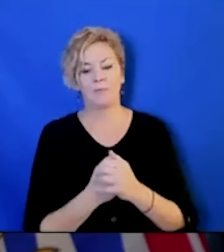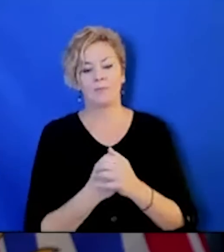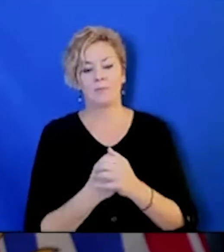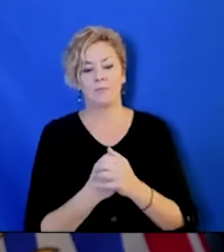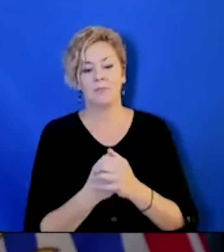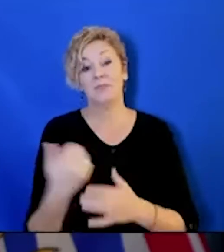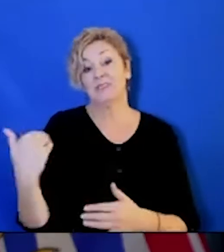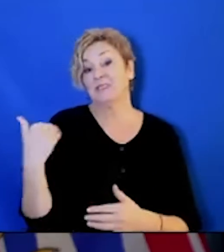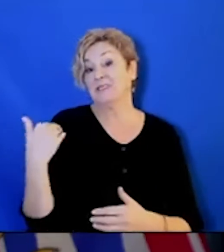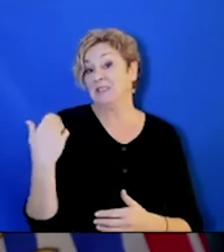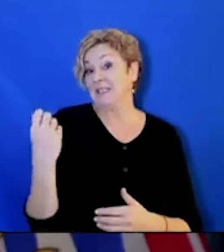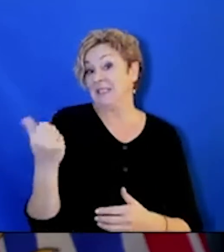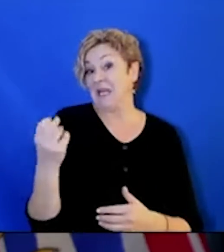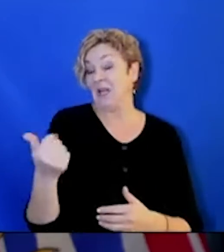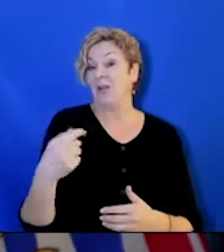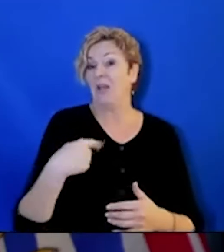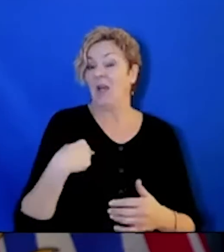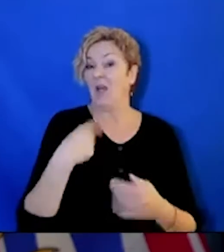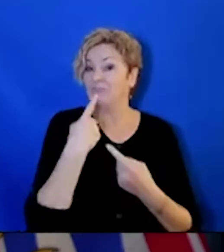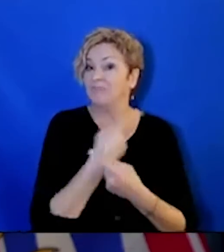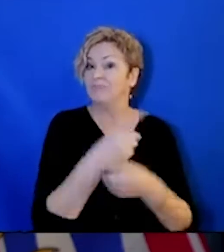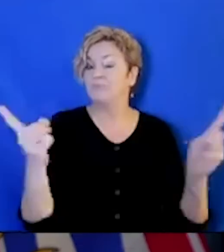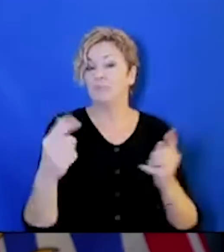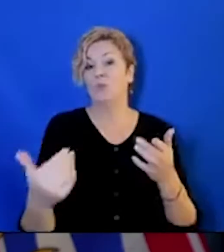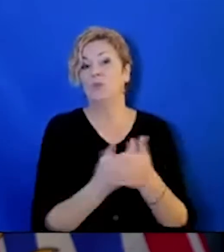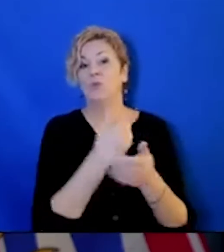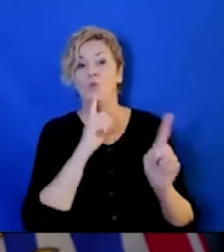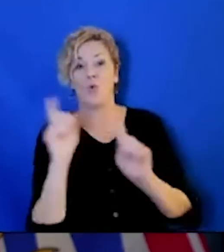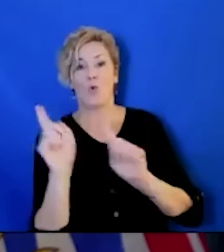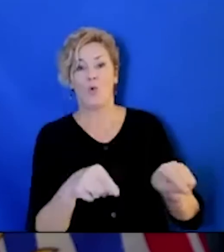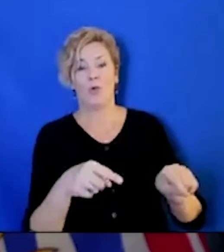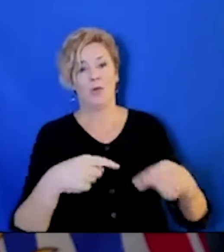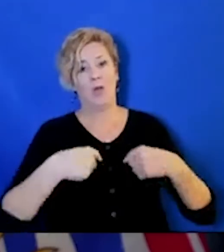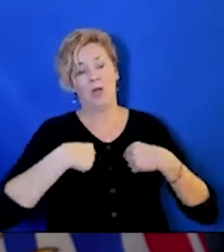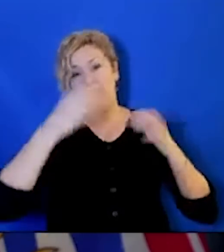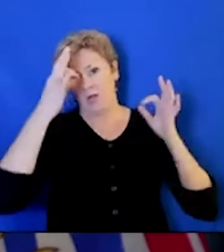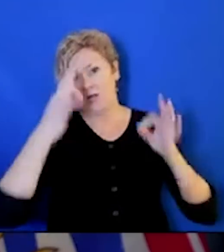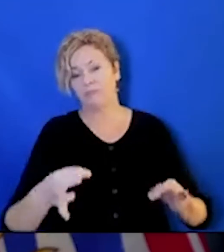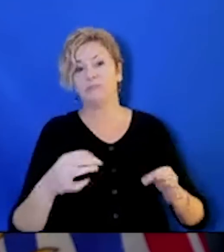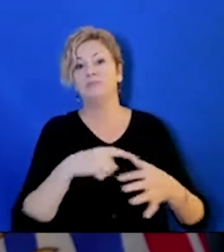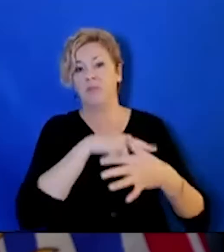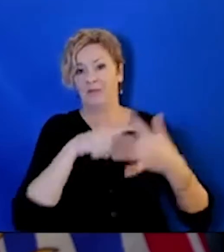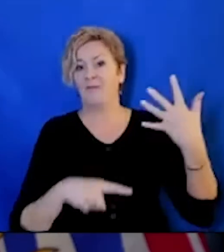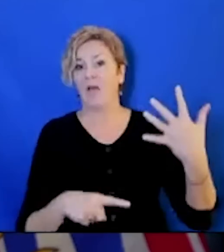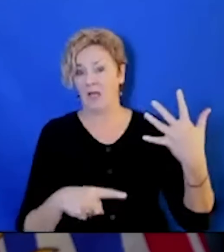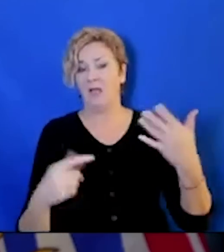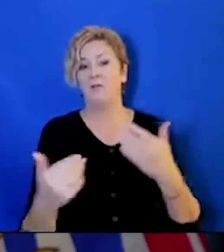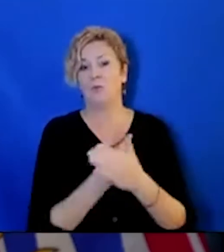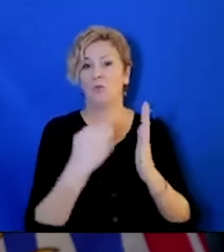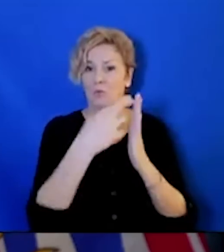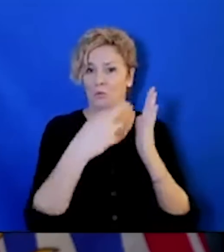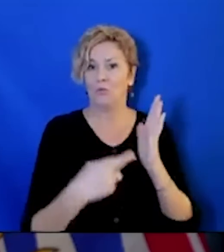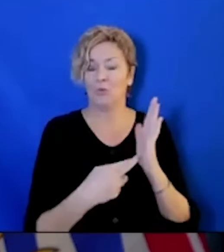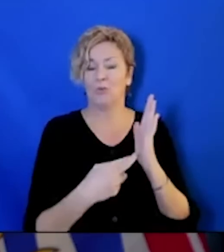On Saturday, I put new regional orders in place for the Vancouver Coastal and Fraser Health Regions to ensure